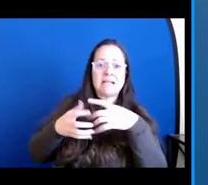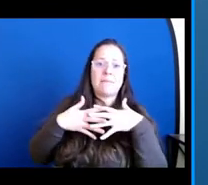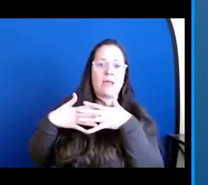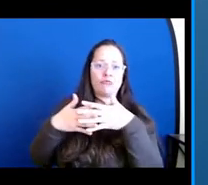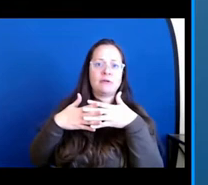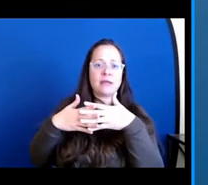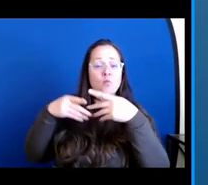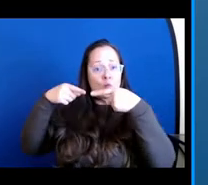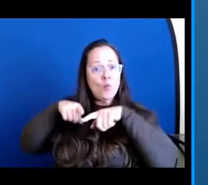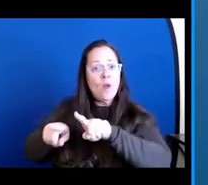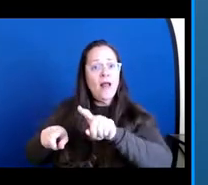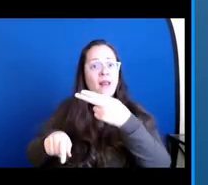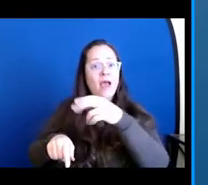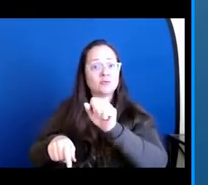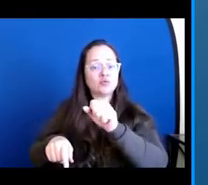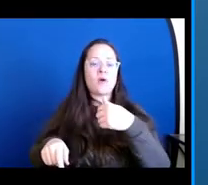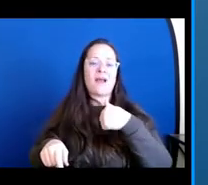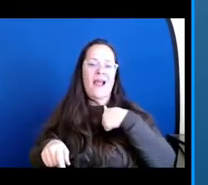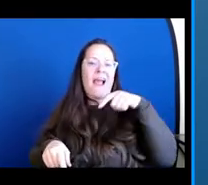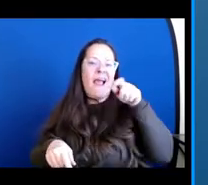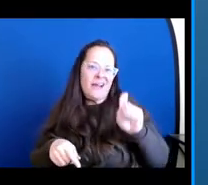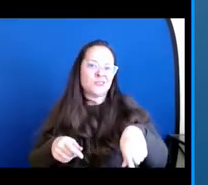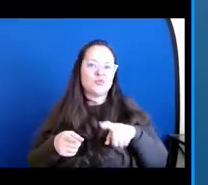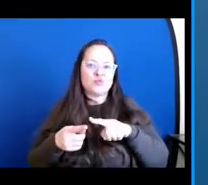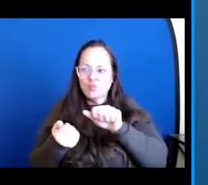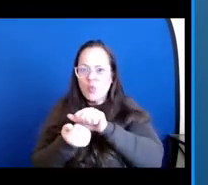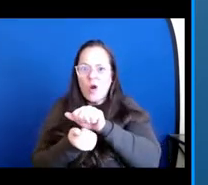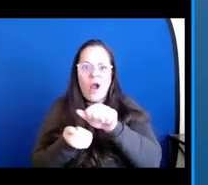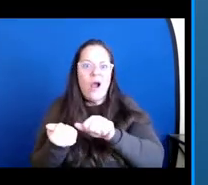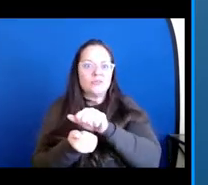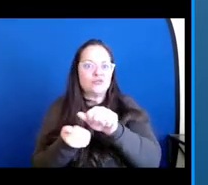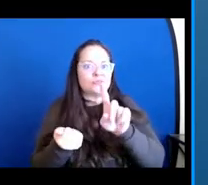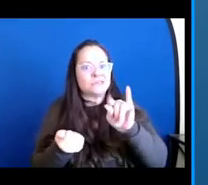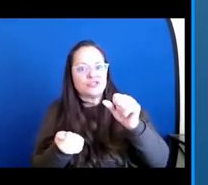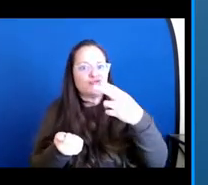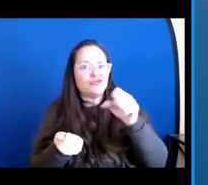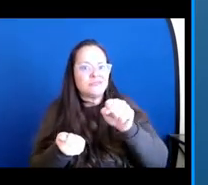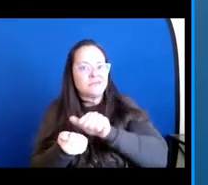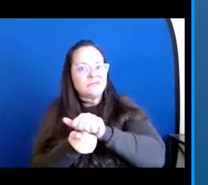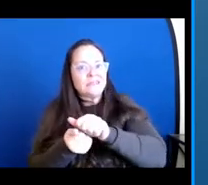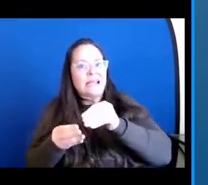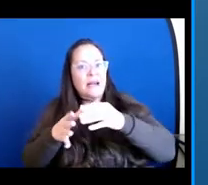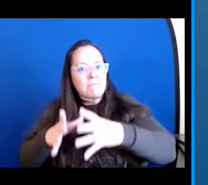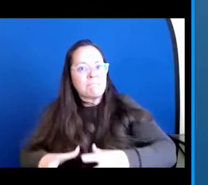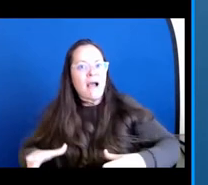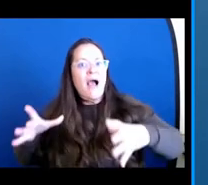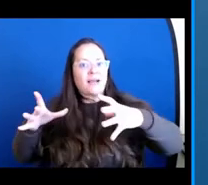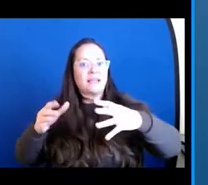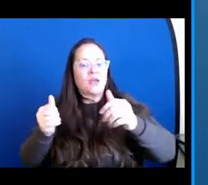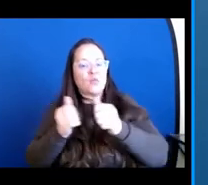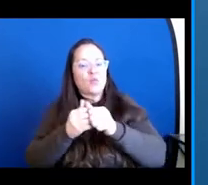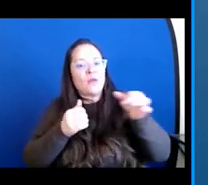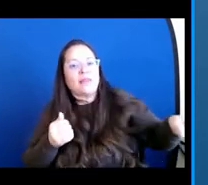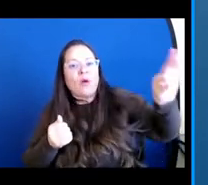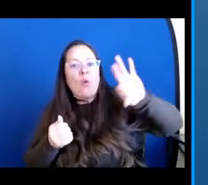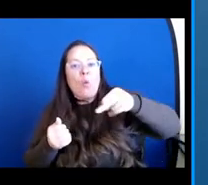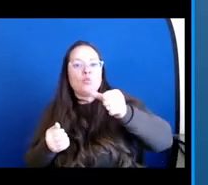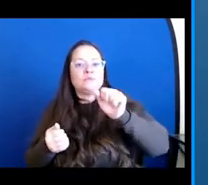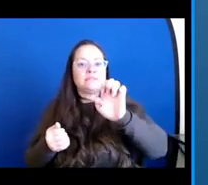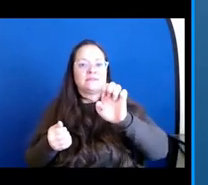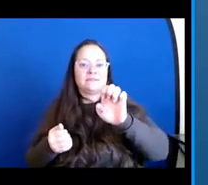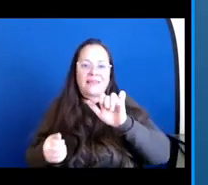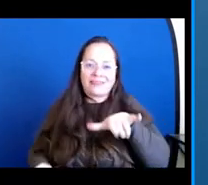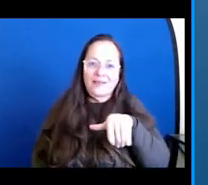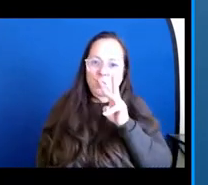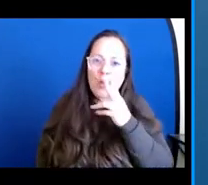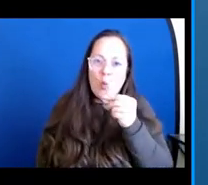in high school I had to wash plastic dishes in a bucket called la manguera that's a water hose